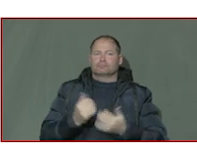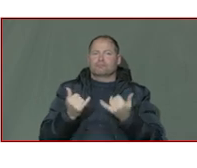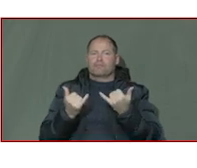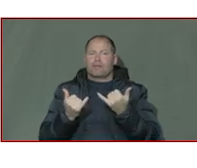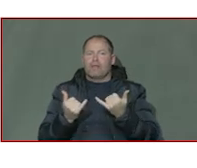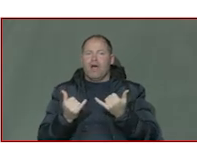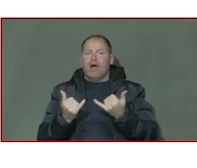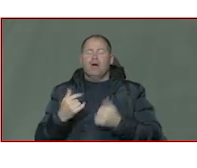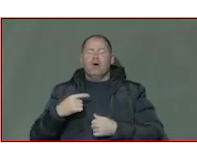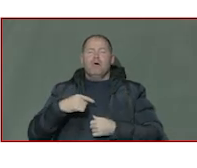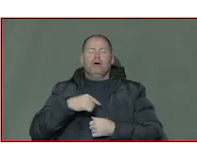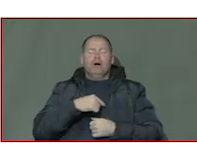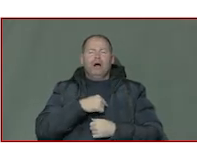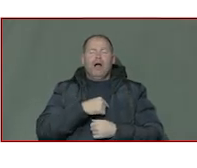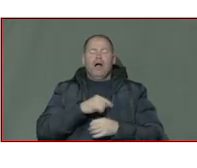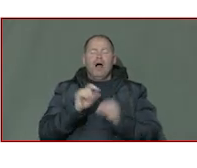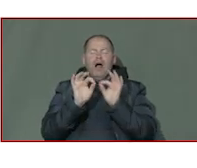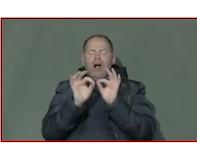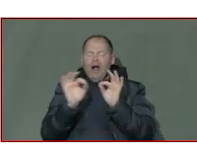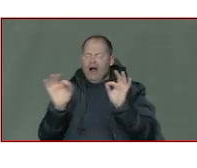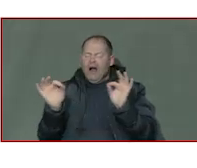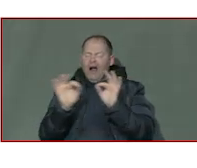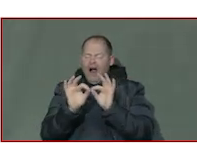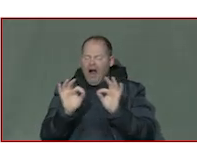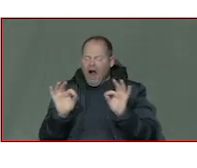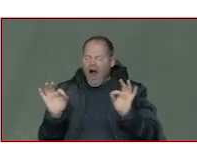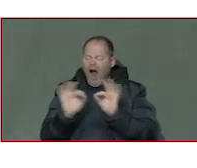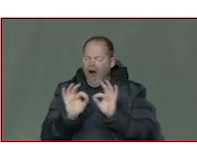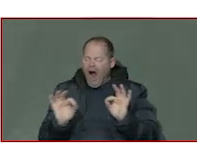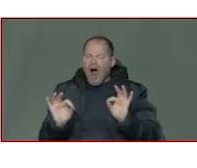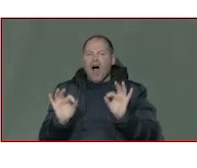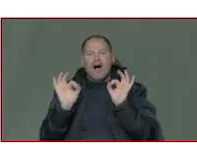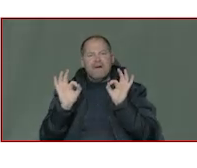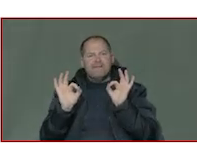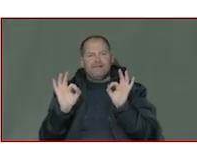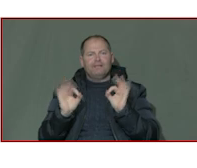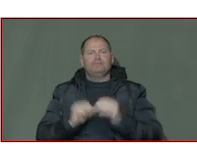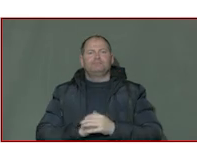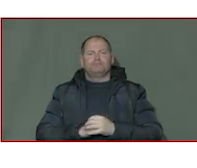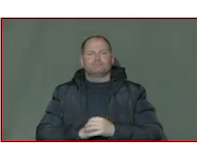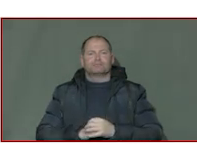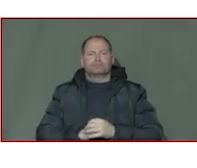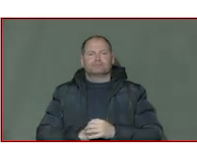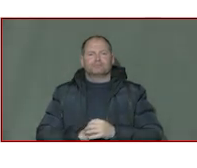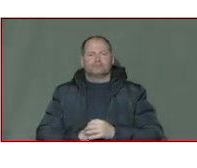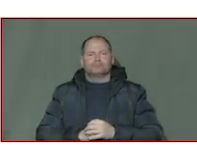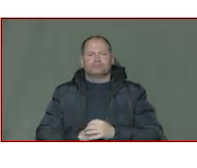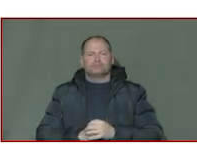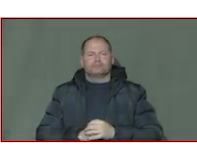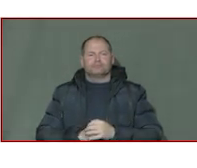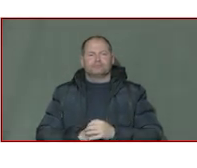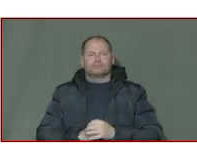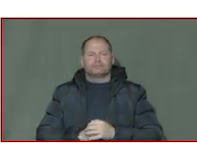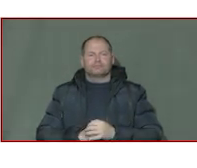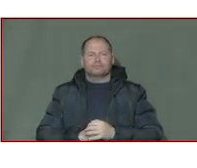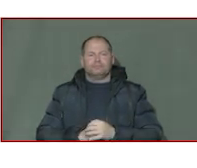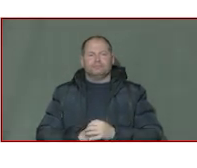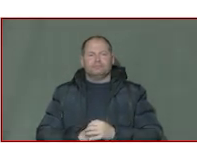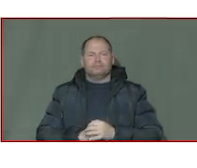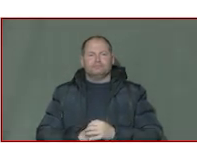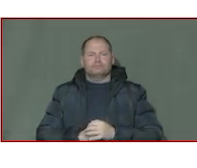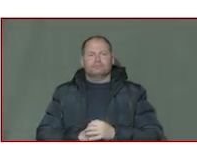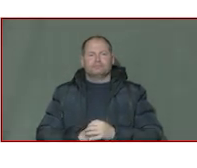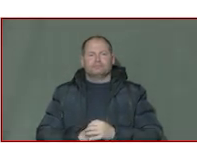in RNA, the nitrogenous base is uracil. Not thymine, uracil. What's